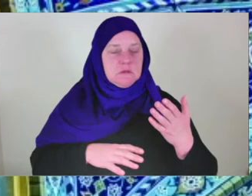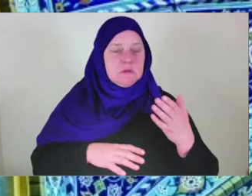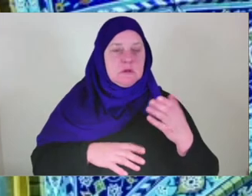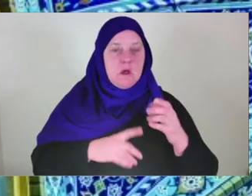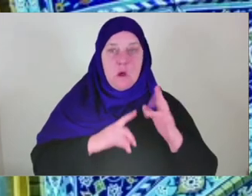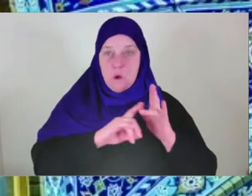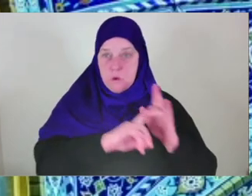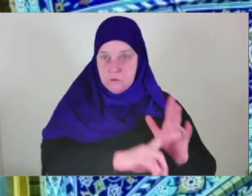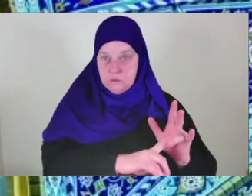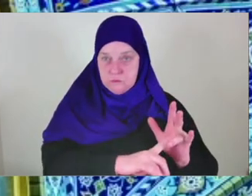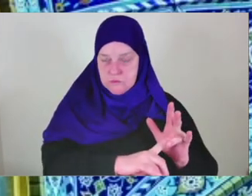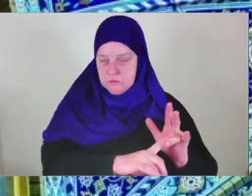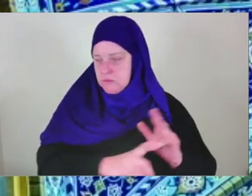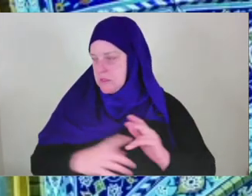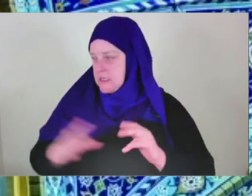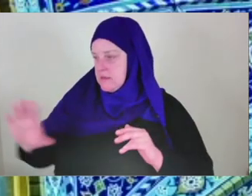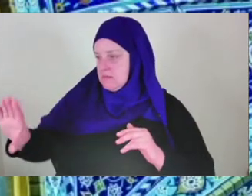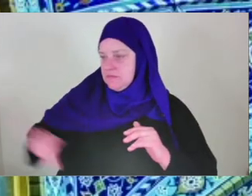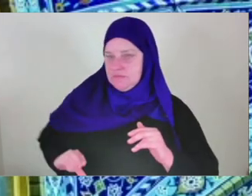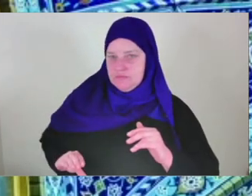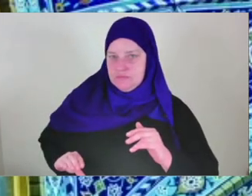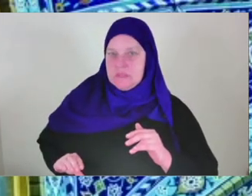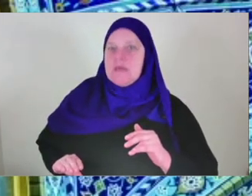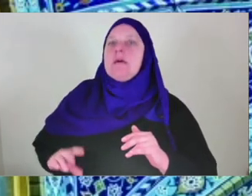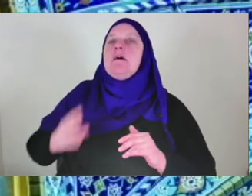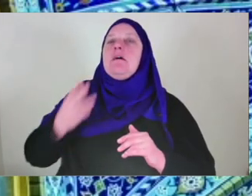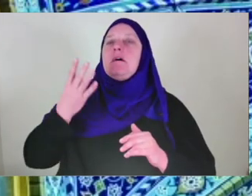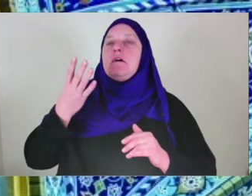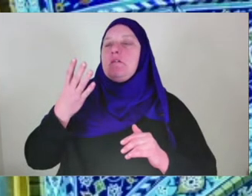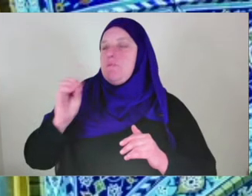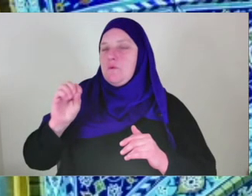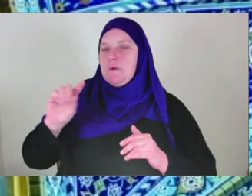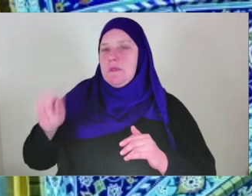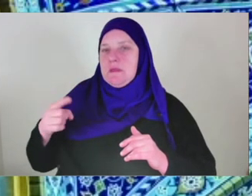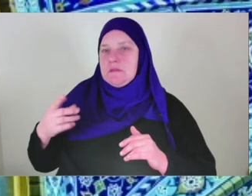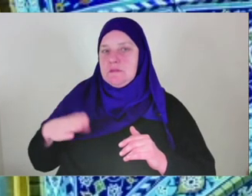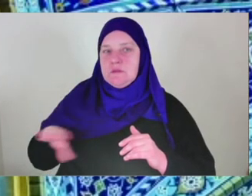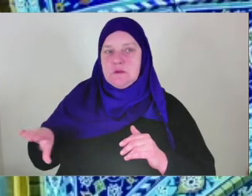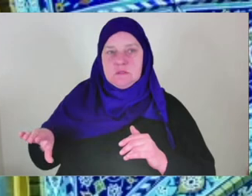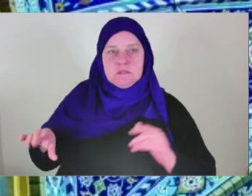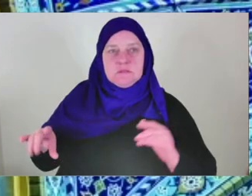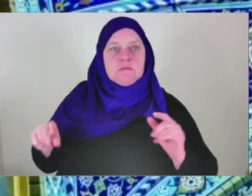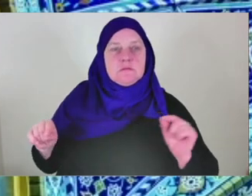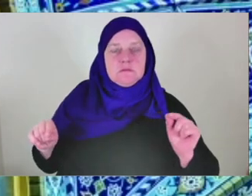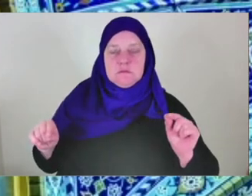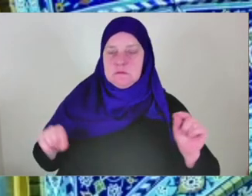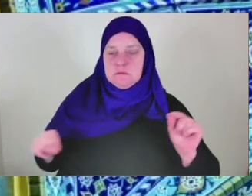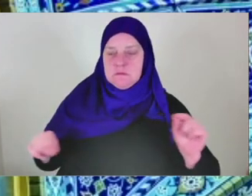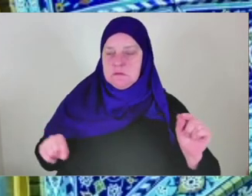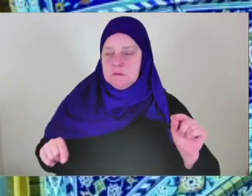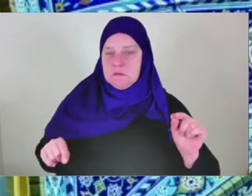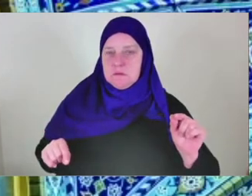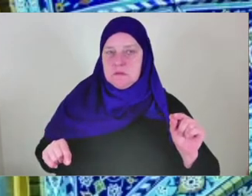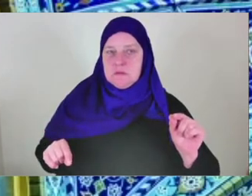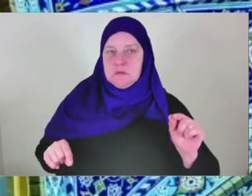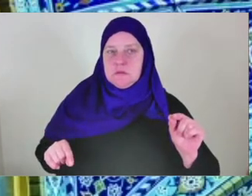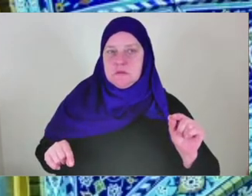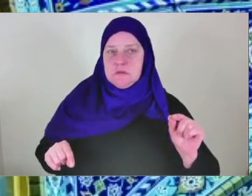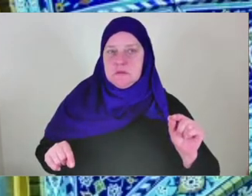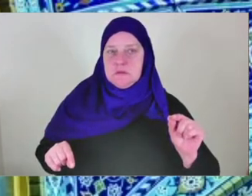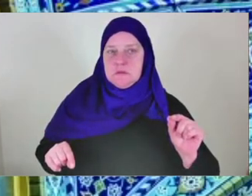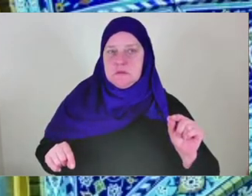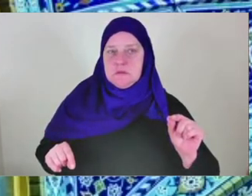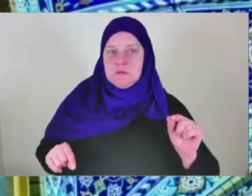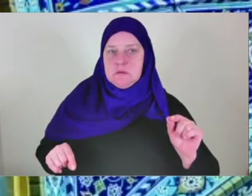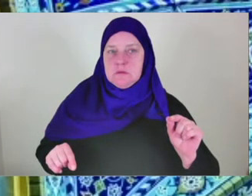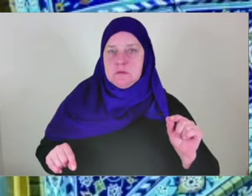So, and you saved about, I don't know, $10,000 of it, $10,000 again, $500,000. You don't need to pay the